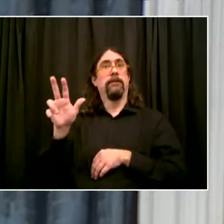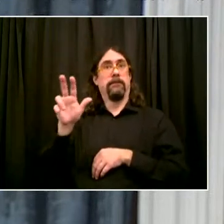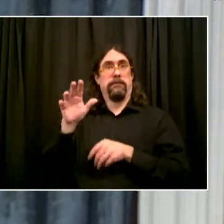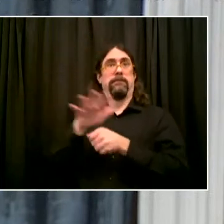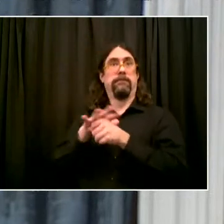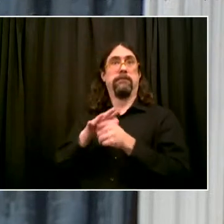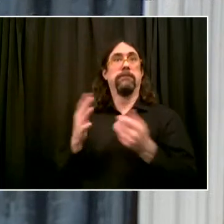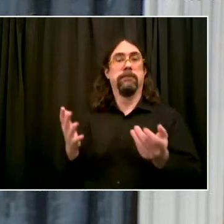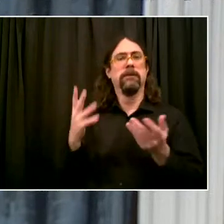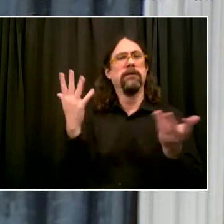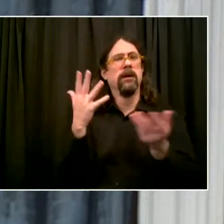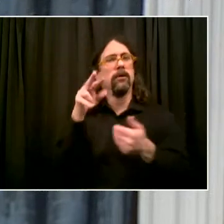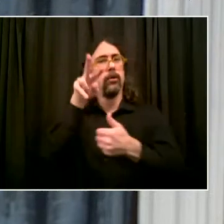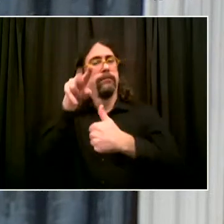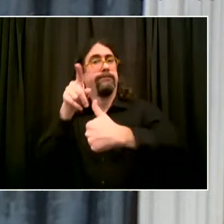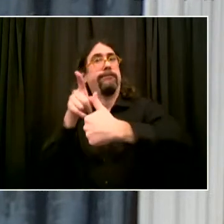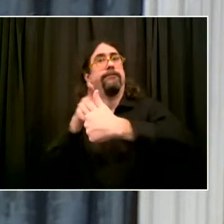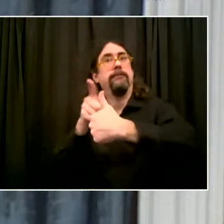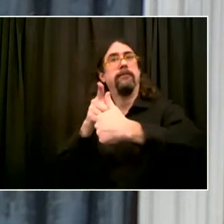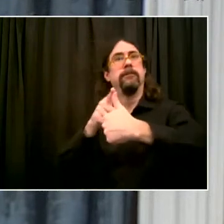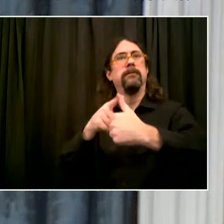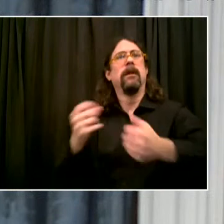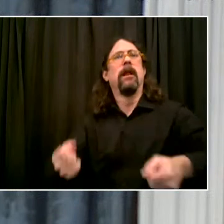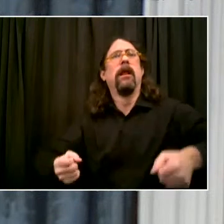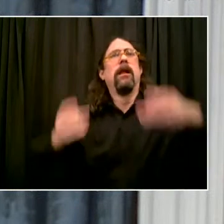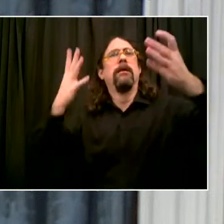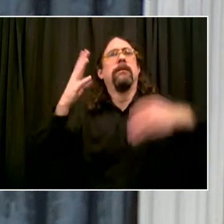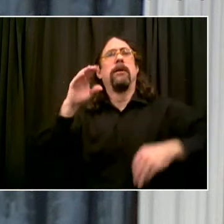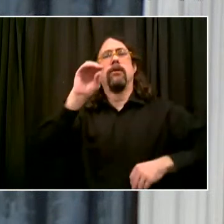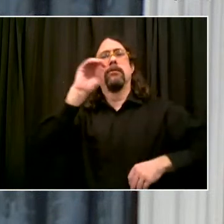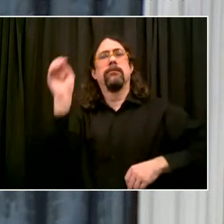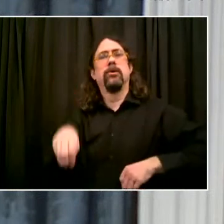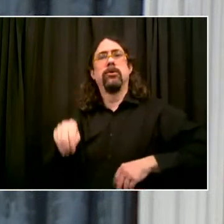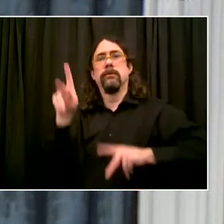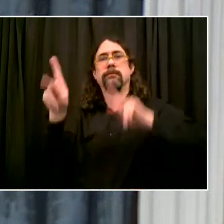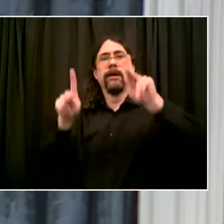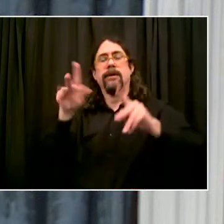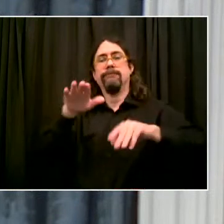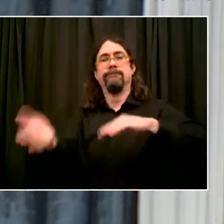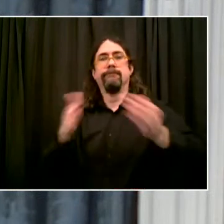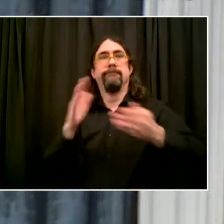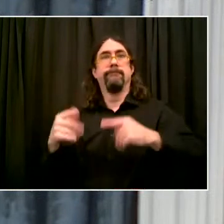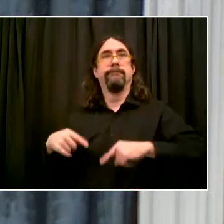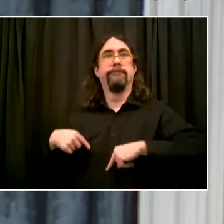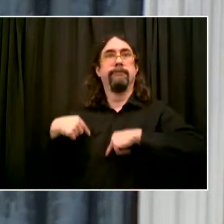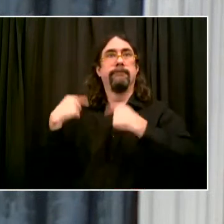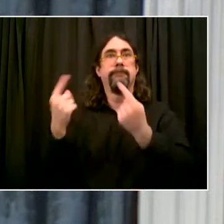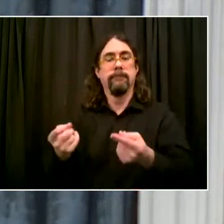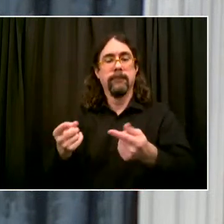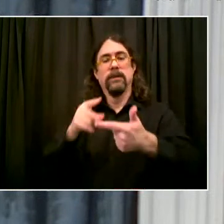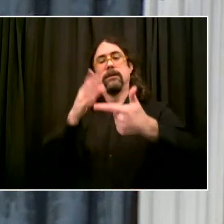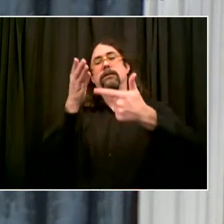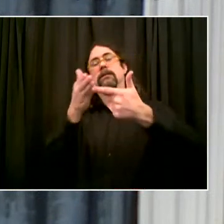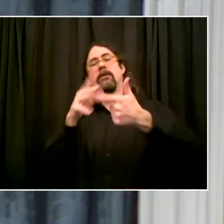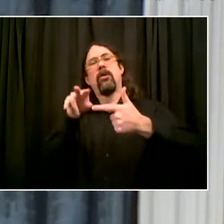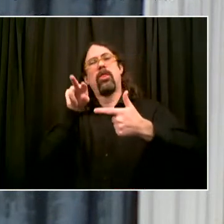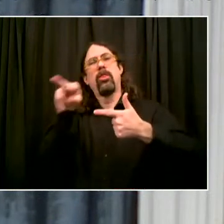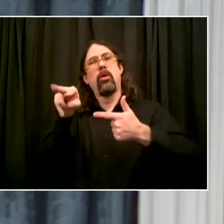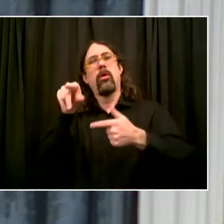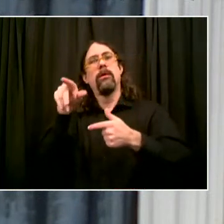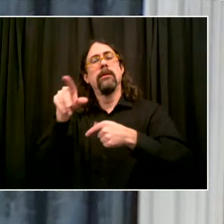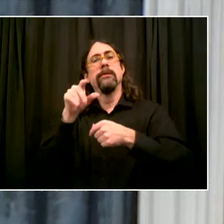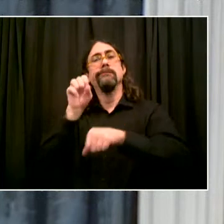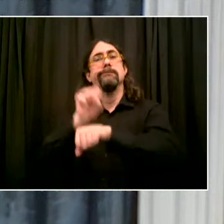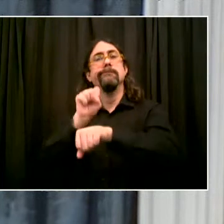formal support and benefit systems. Housing, occupation, underlying health conditions were